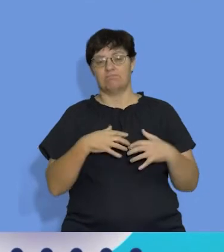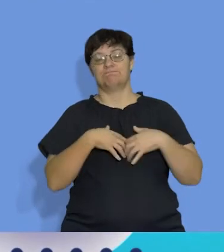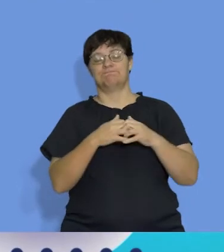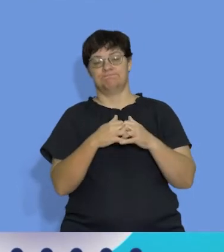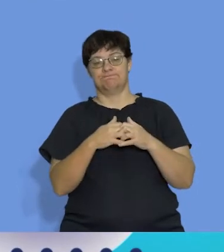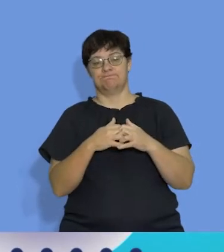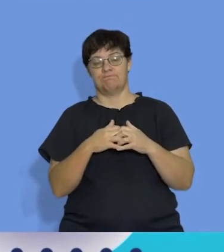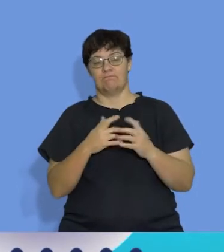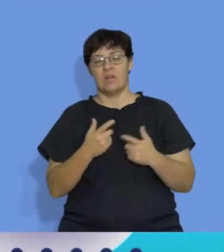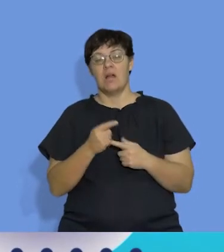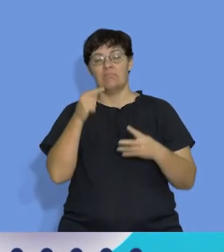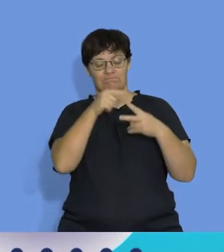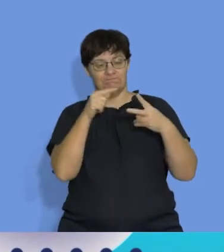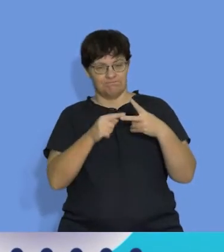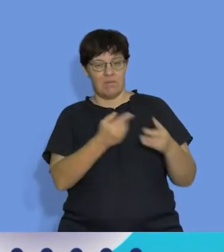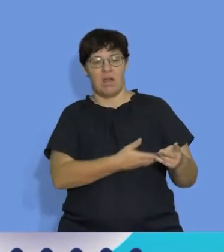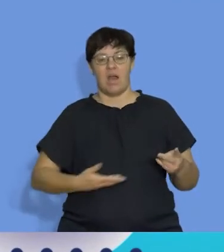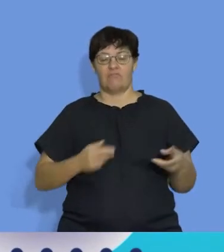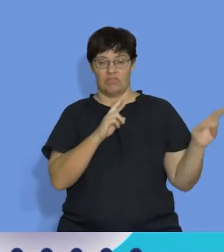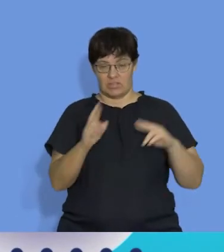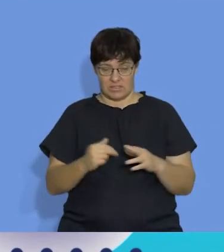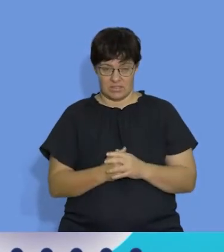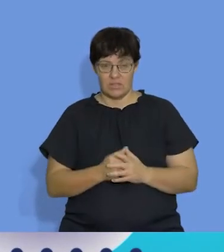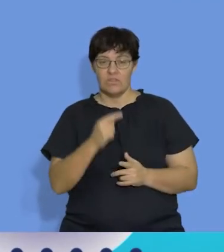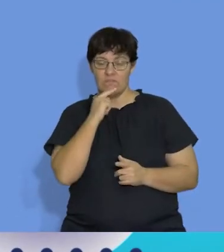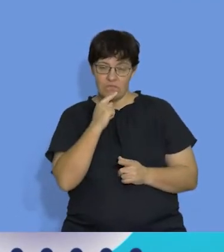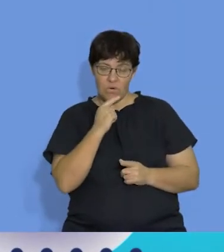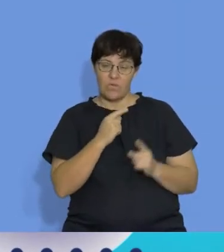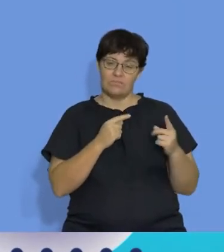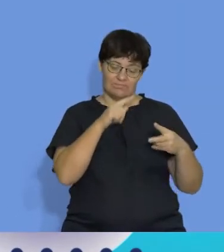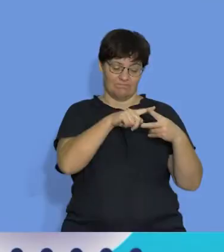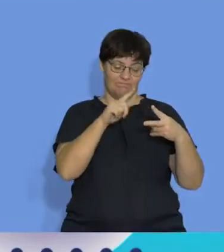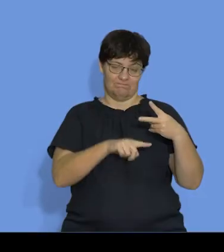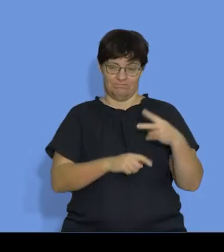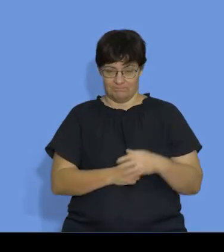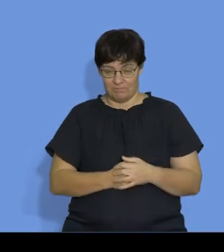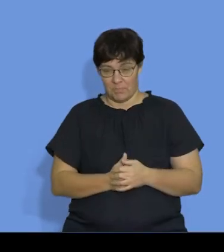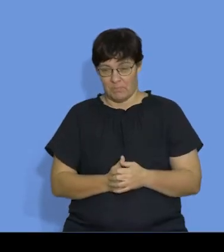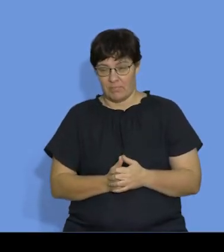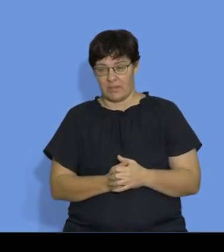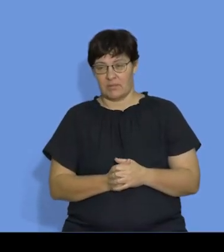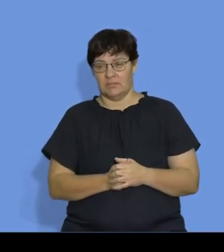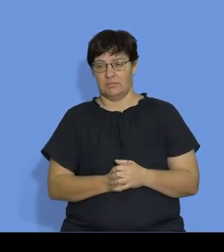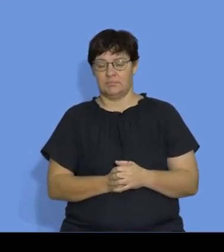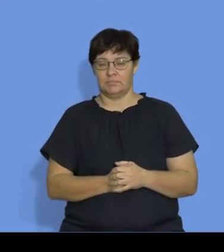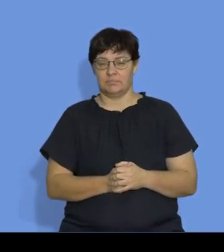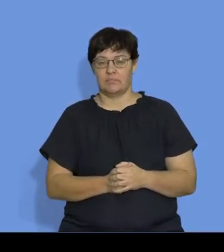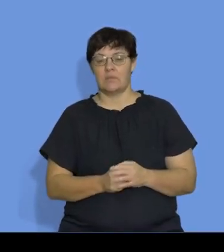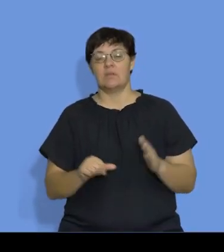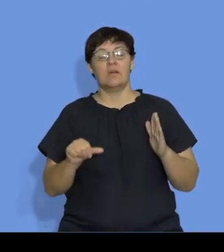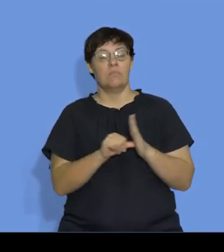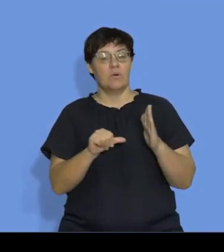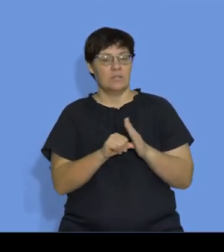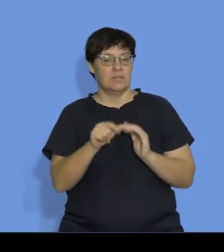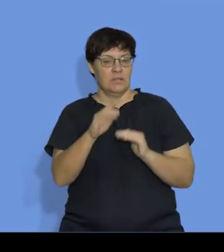we refer to as those two half reactions in terms of oxidation as well as reduction. Right. So the importance of the